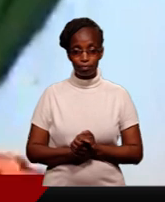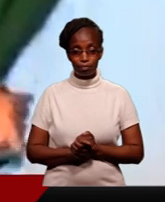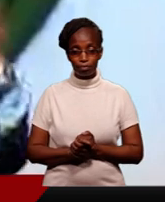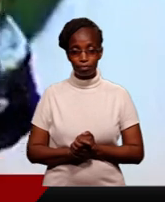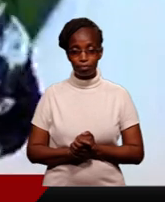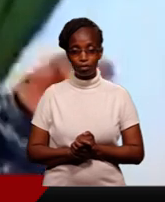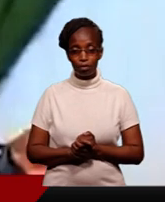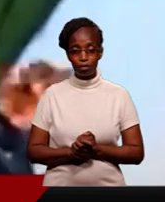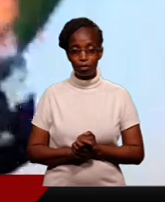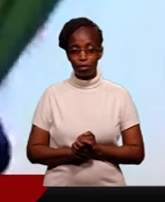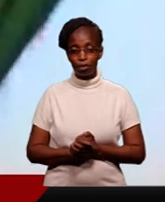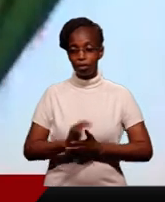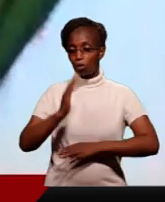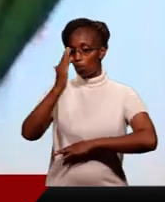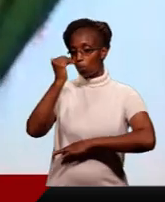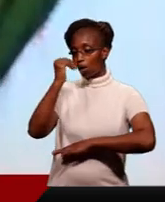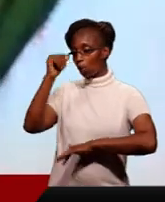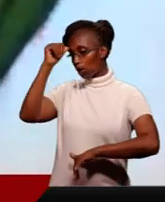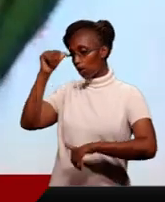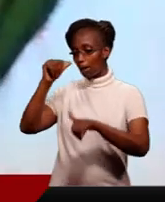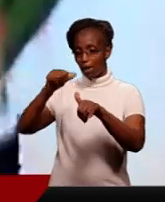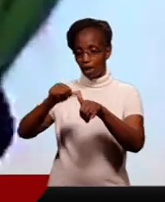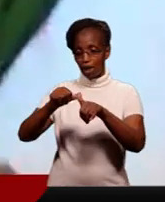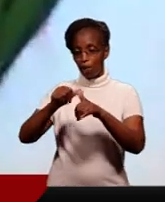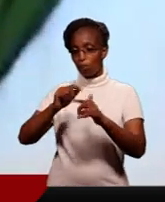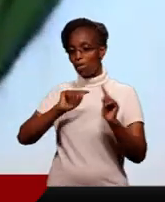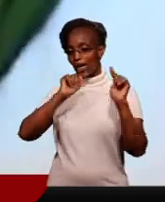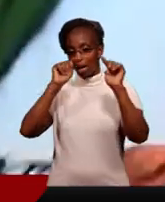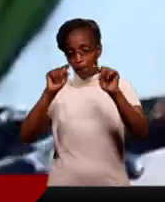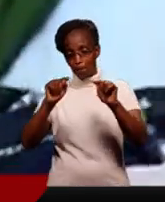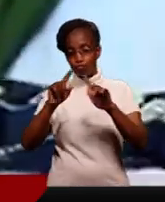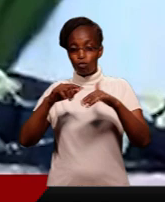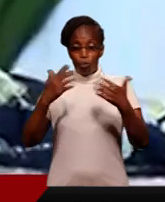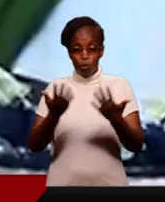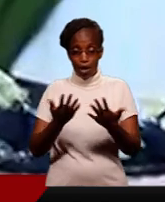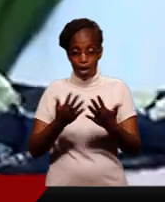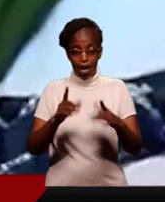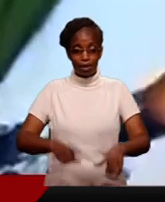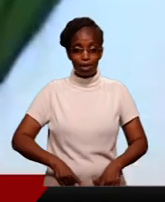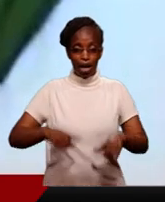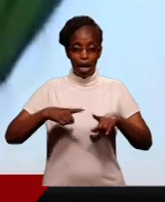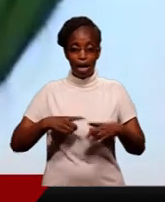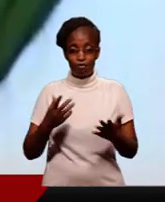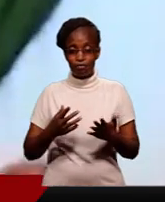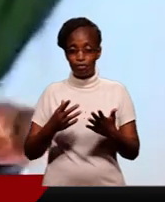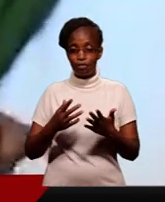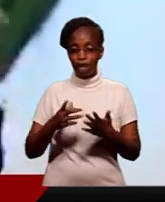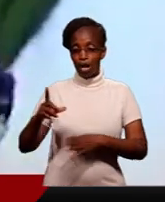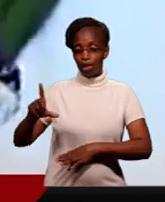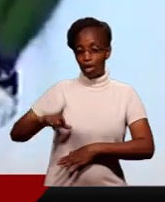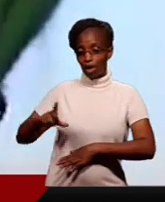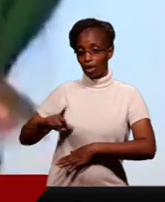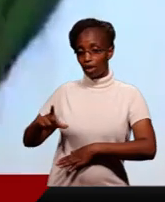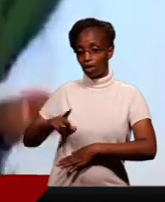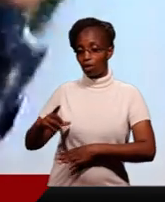because we remember where we come from. The kind of lives that this lady you are sending today was forced to